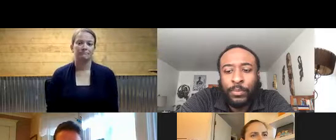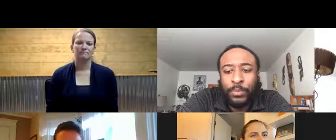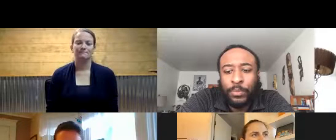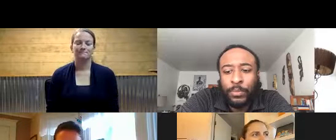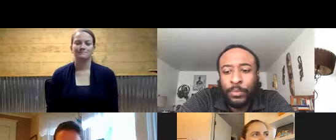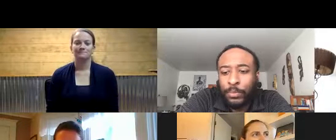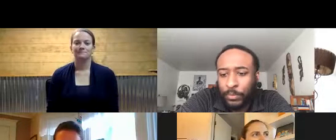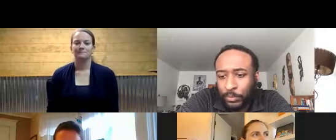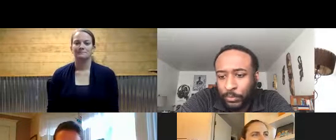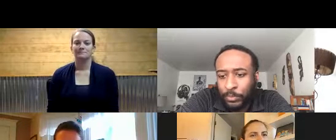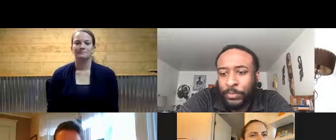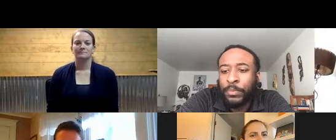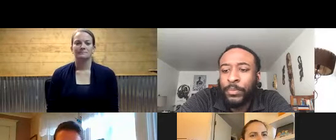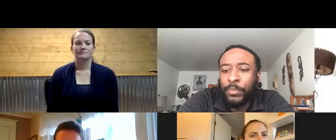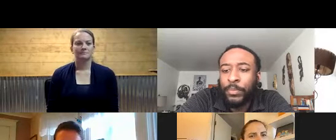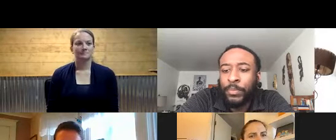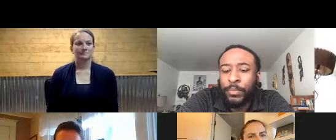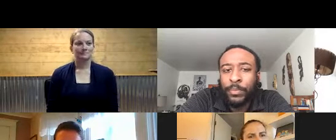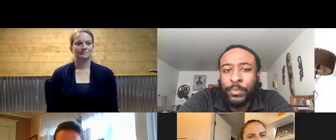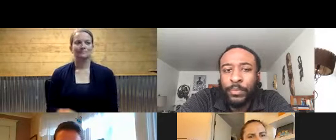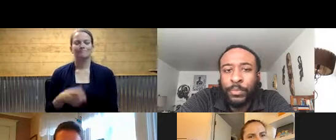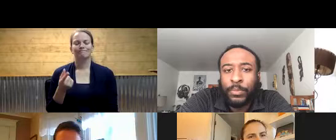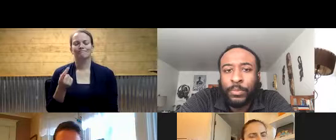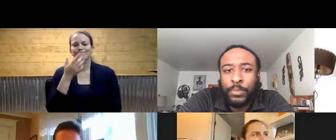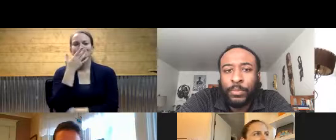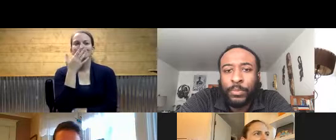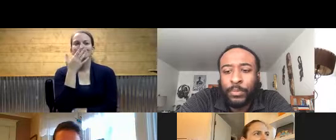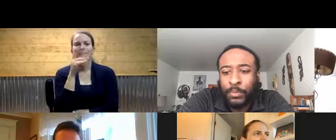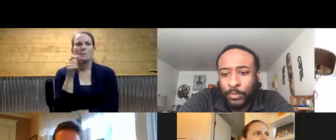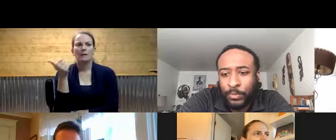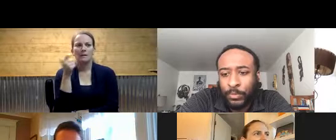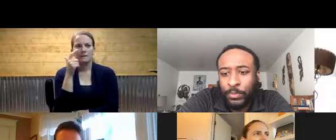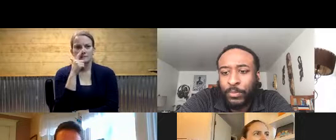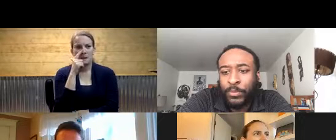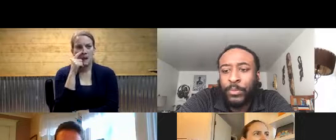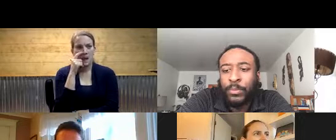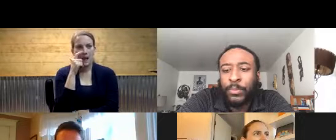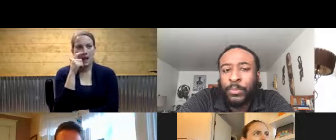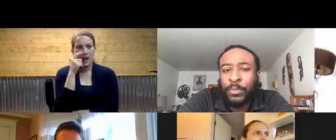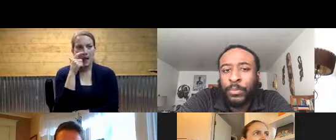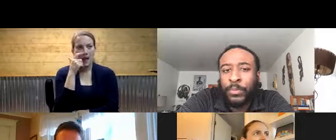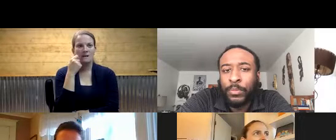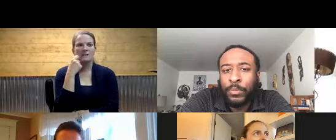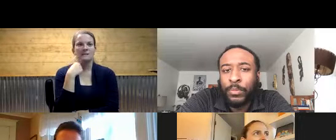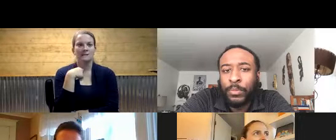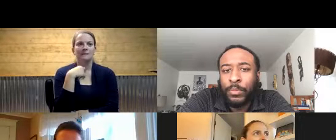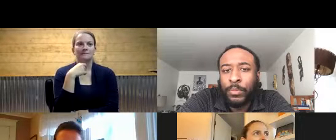here. Um, what else? I think uh, also like for any